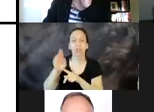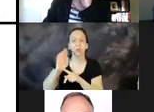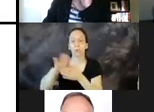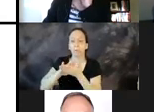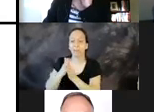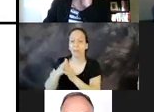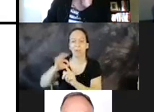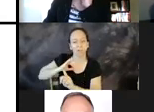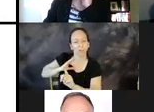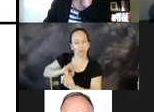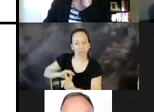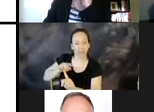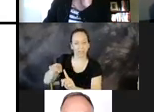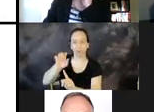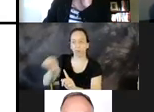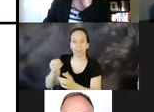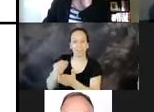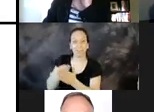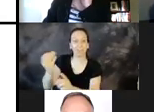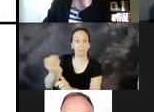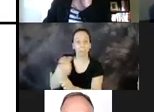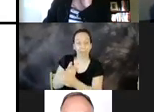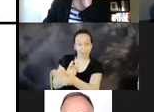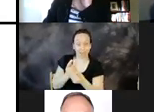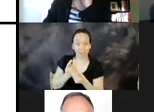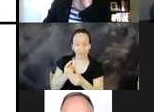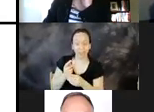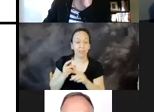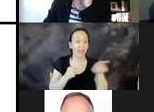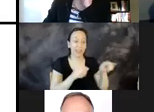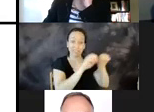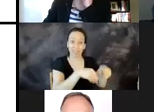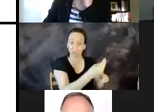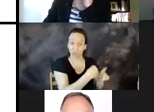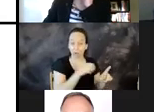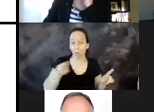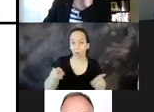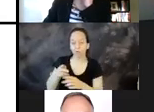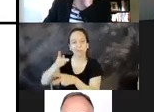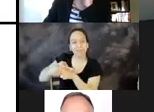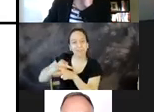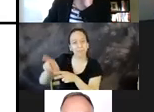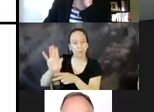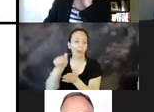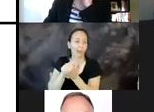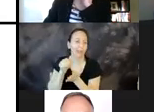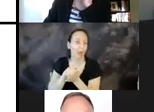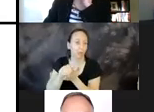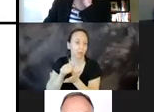that can either be cashed out at a station fare vending machine or remain in your account for future travel use.